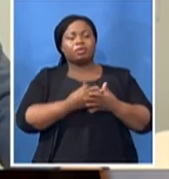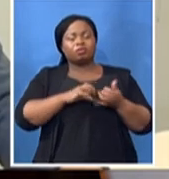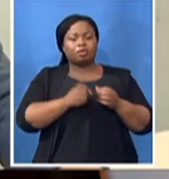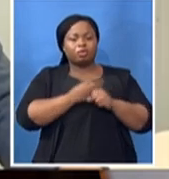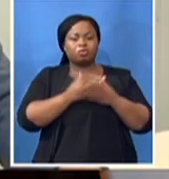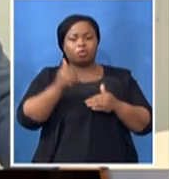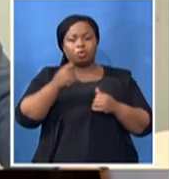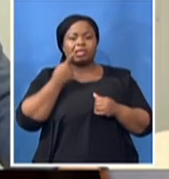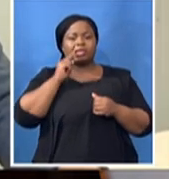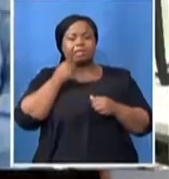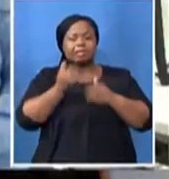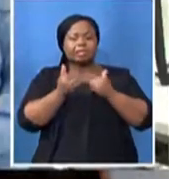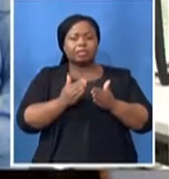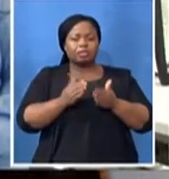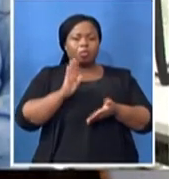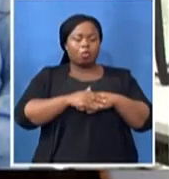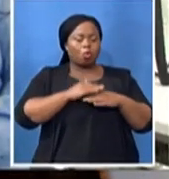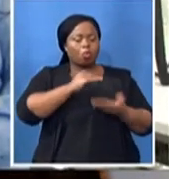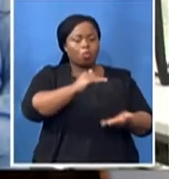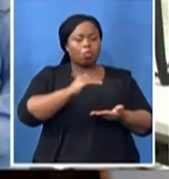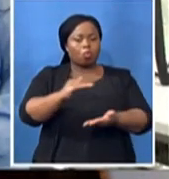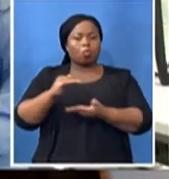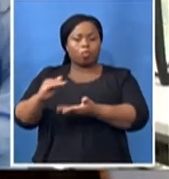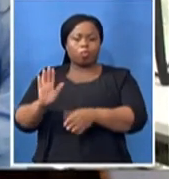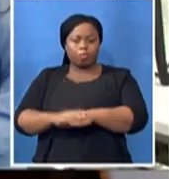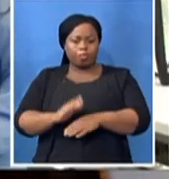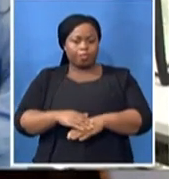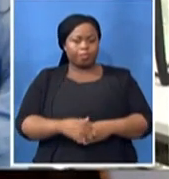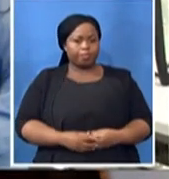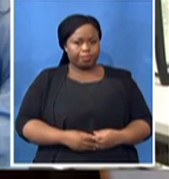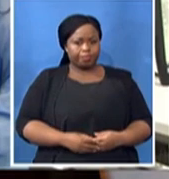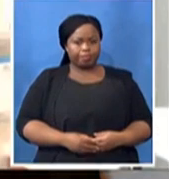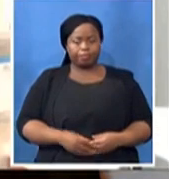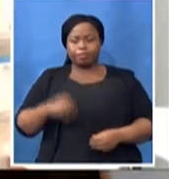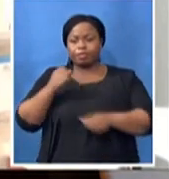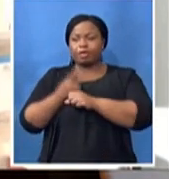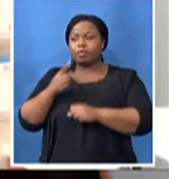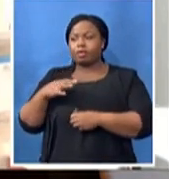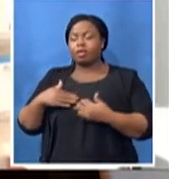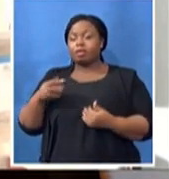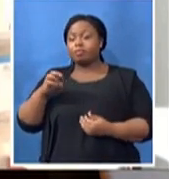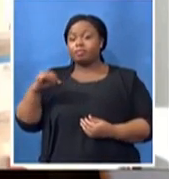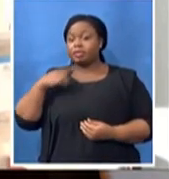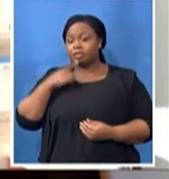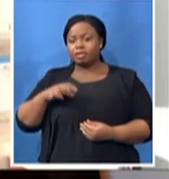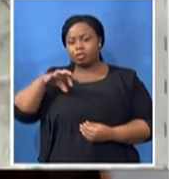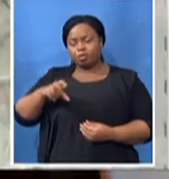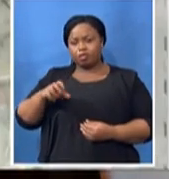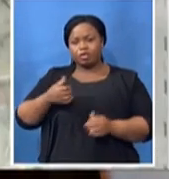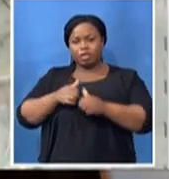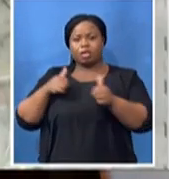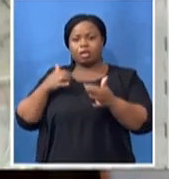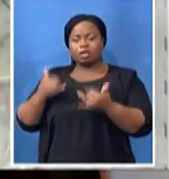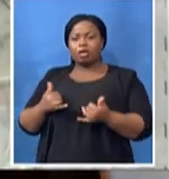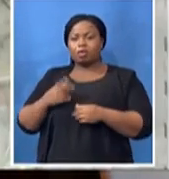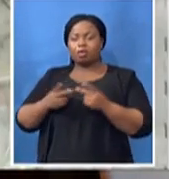there is hotspots. Gauteng Health MEC says the provincial backlogs for COVID-19 test results stand